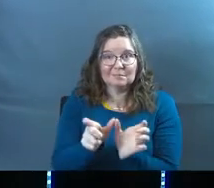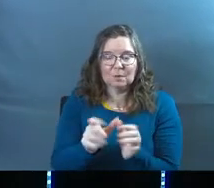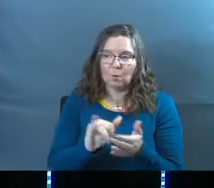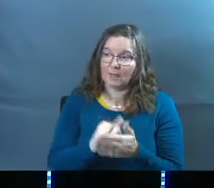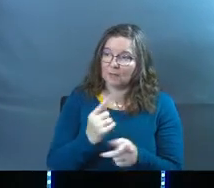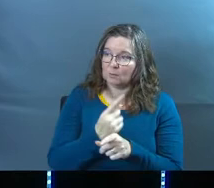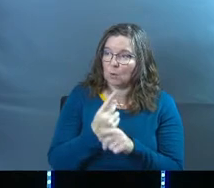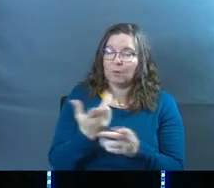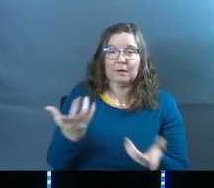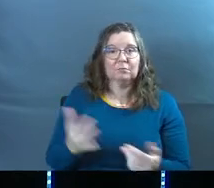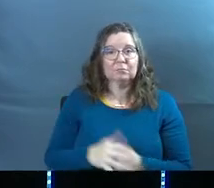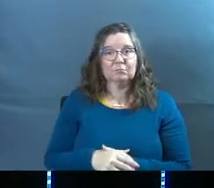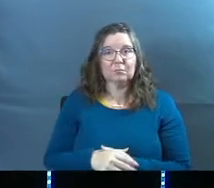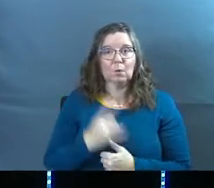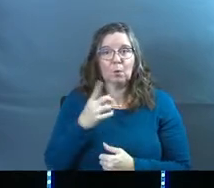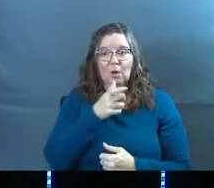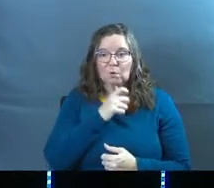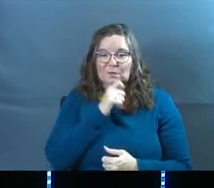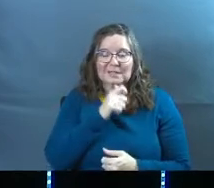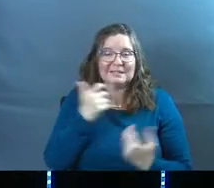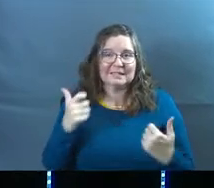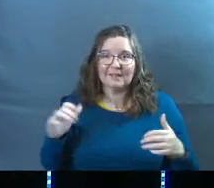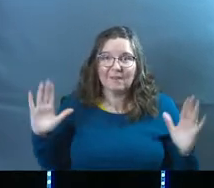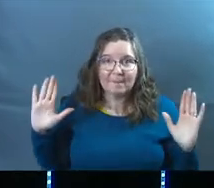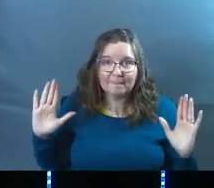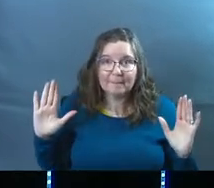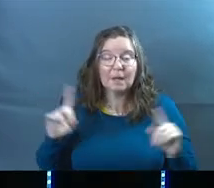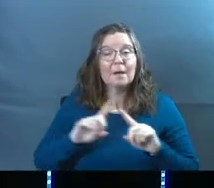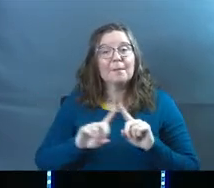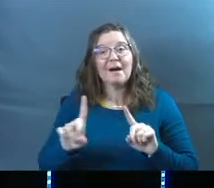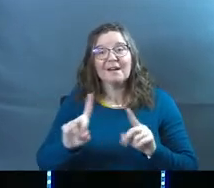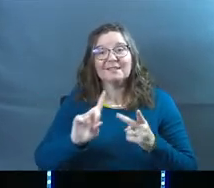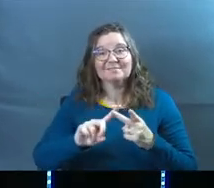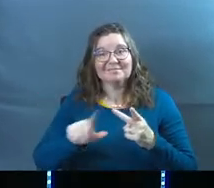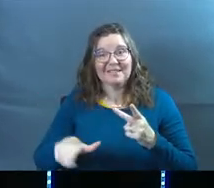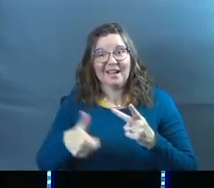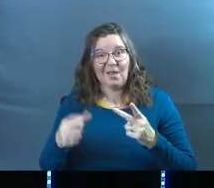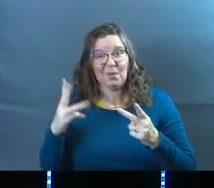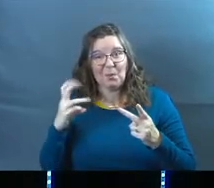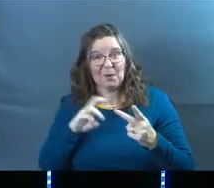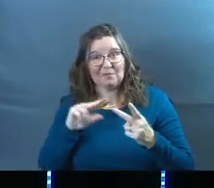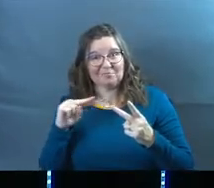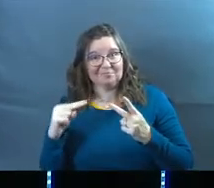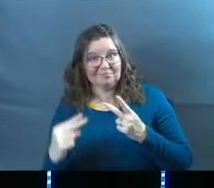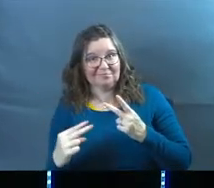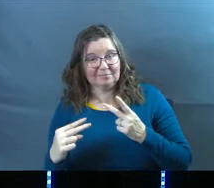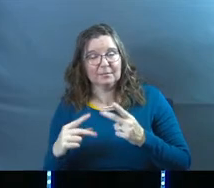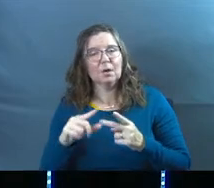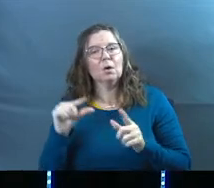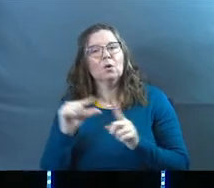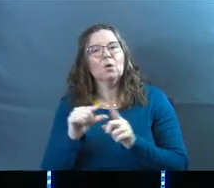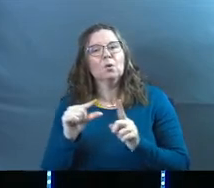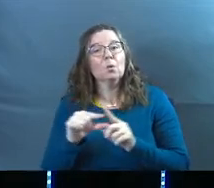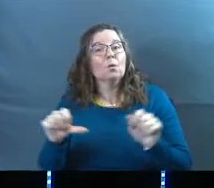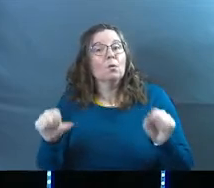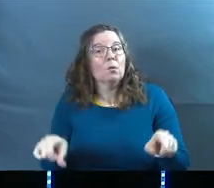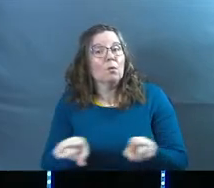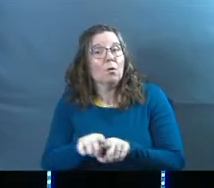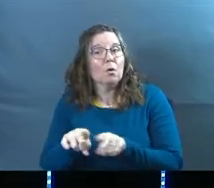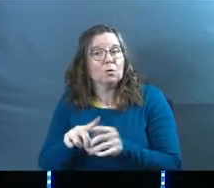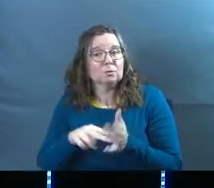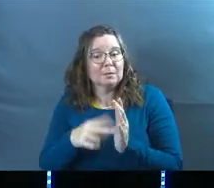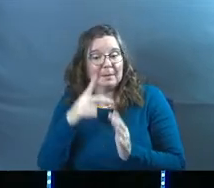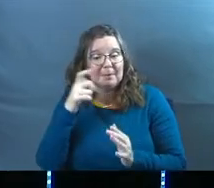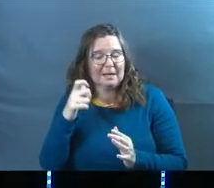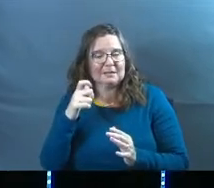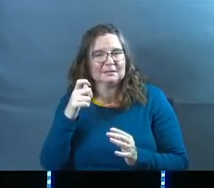that's appropriate. One who does not give up. But here's the other really kind of weird spin, is the word could also mean, just